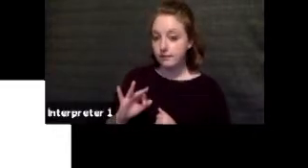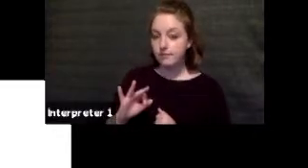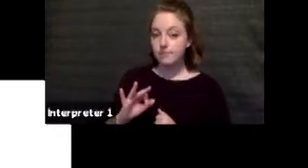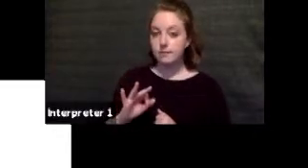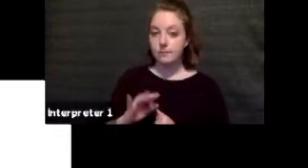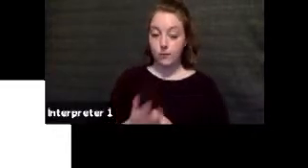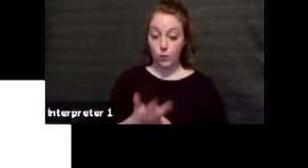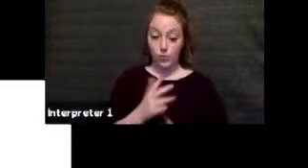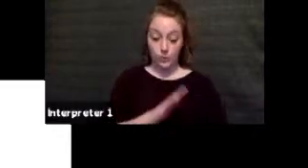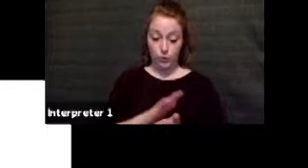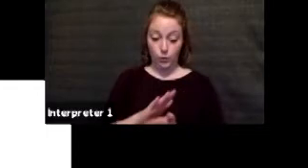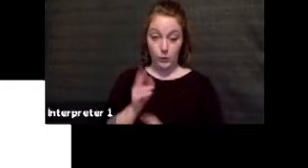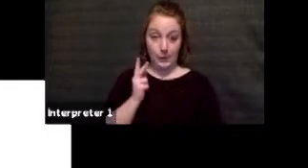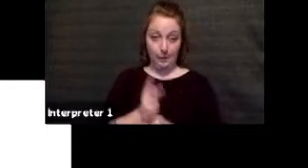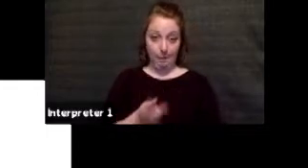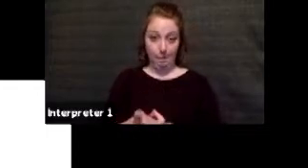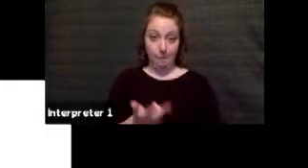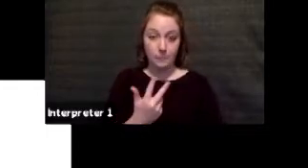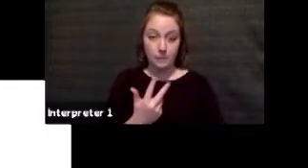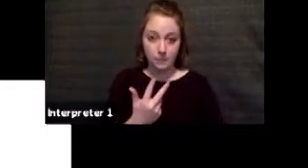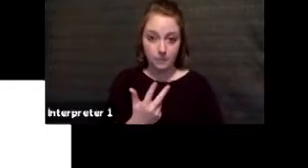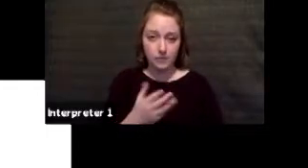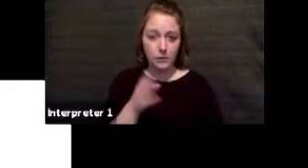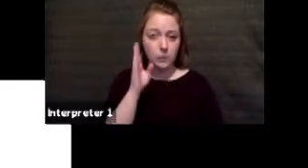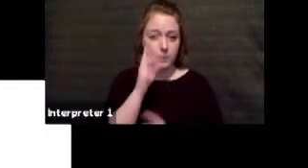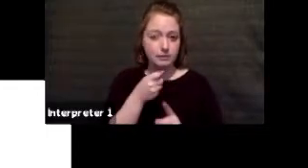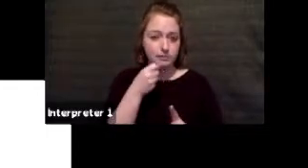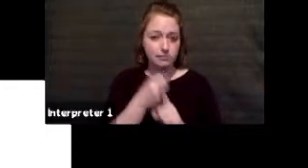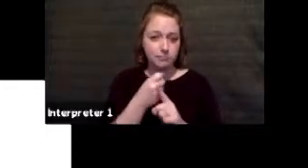schools, does that impact outcomes for students?